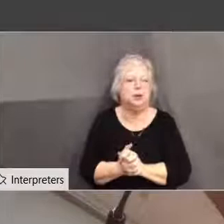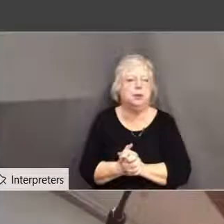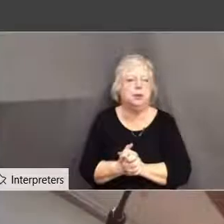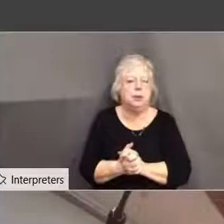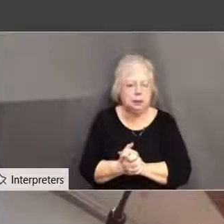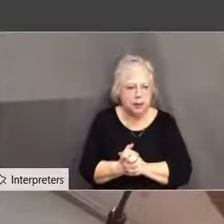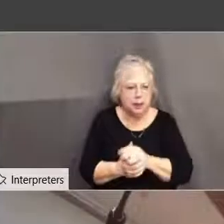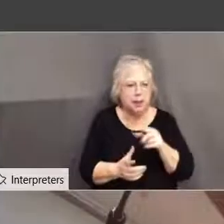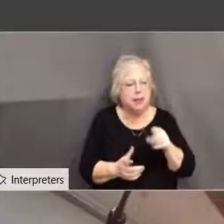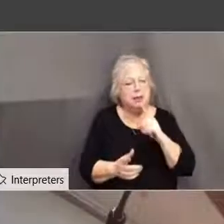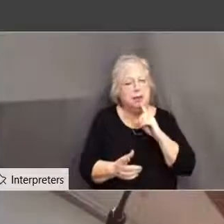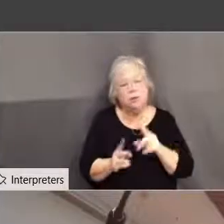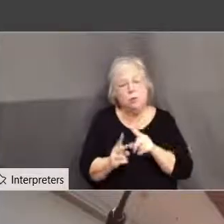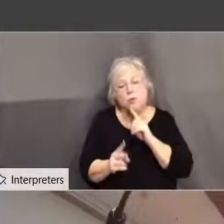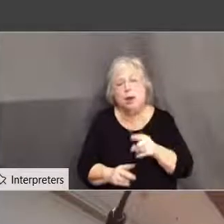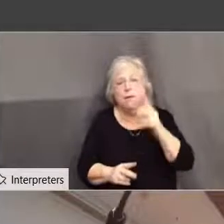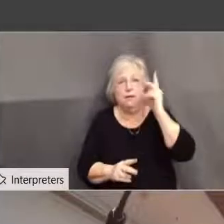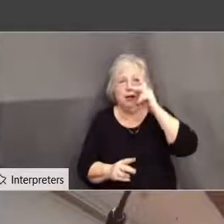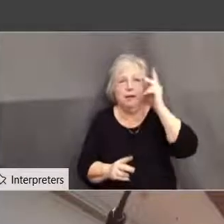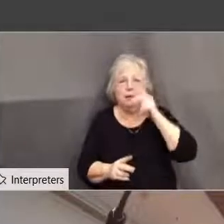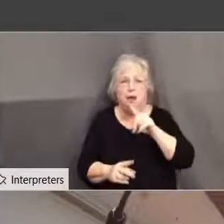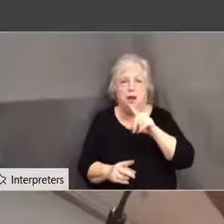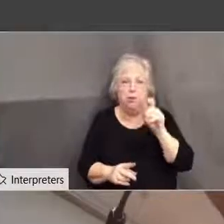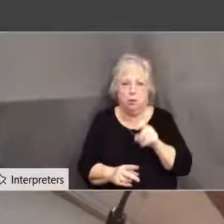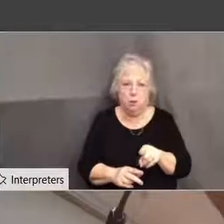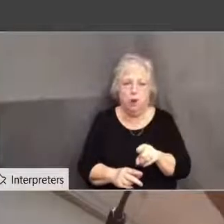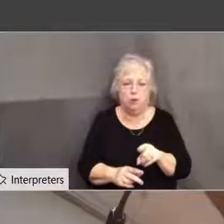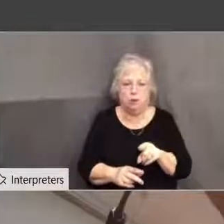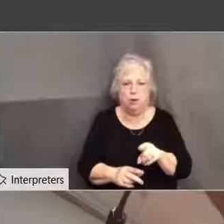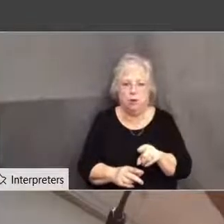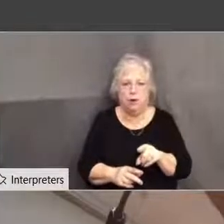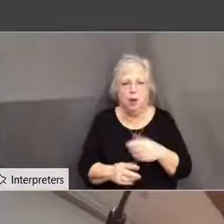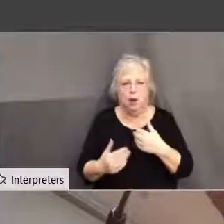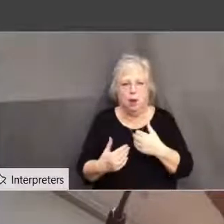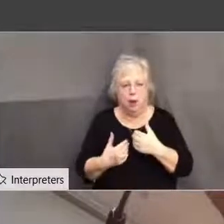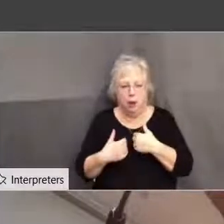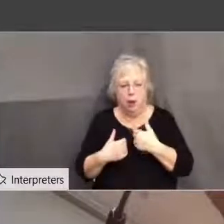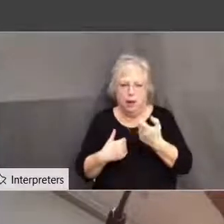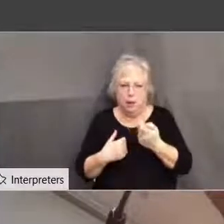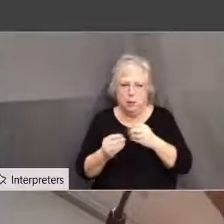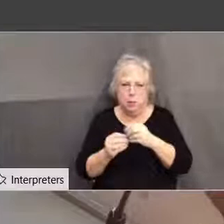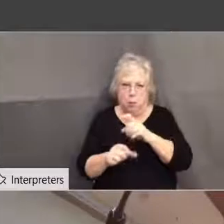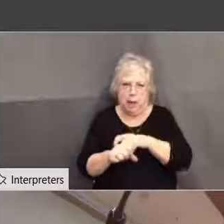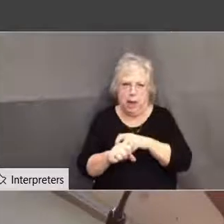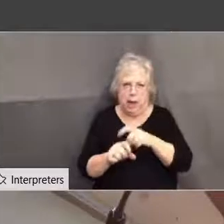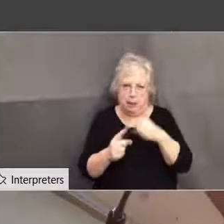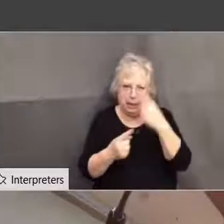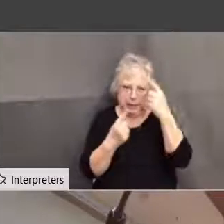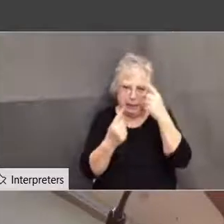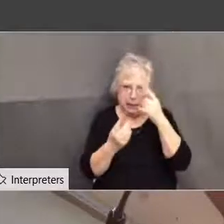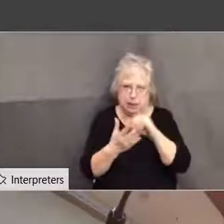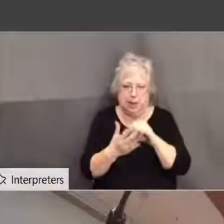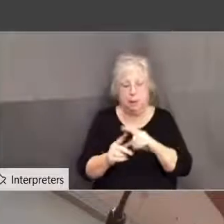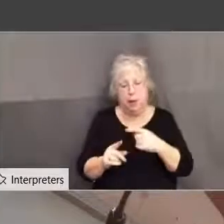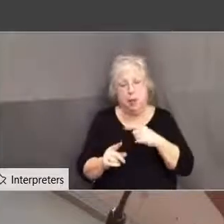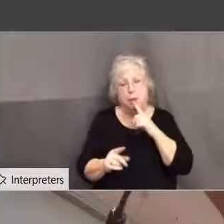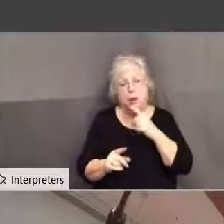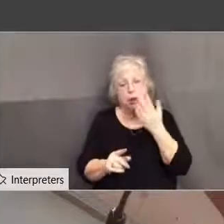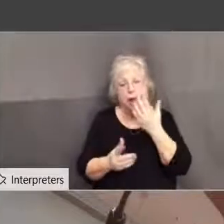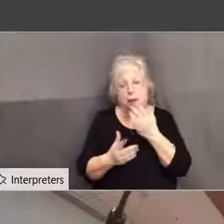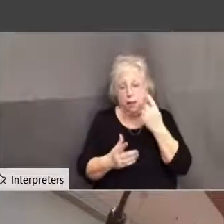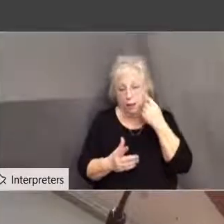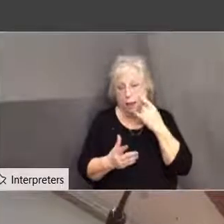we've got a little bit more time to think about it. But I really think that we're down to the point where we said we were going to do it 2 years